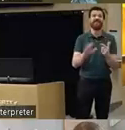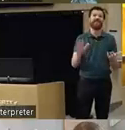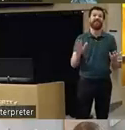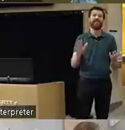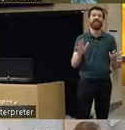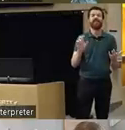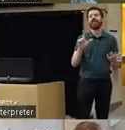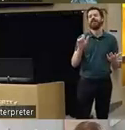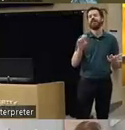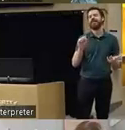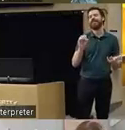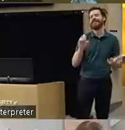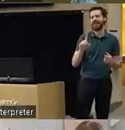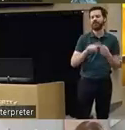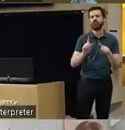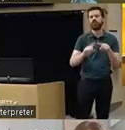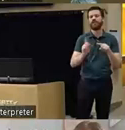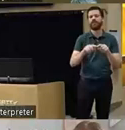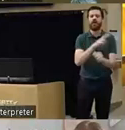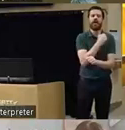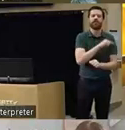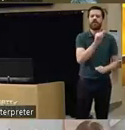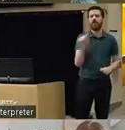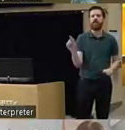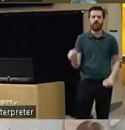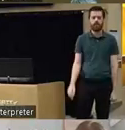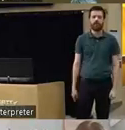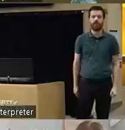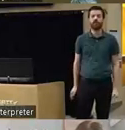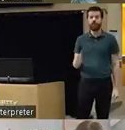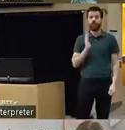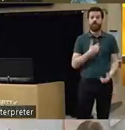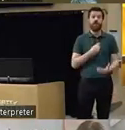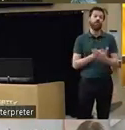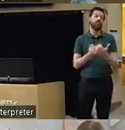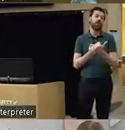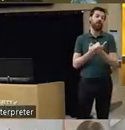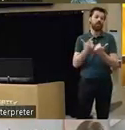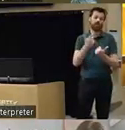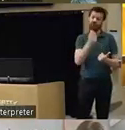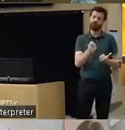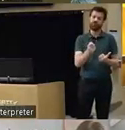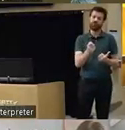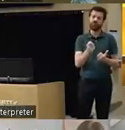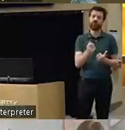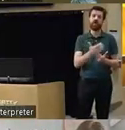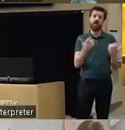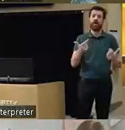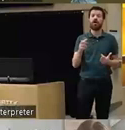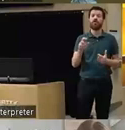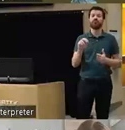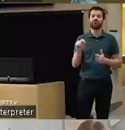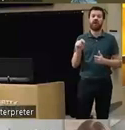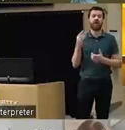to different hospitals. Our funding, which is really interesting, because there's a lot of grant funding in